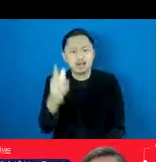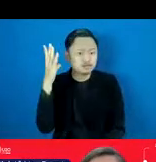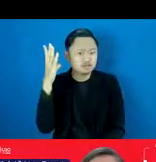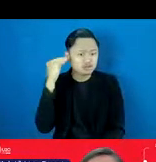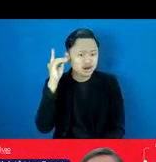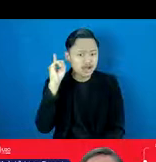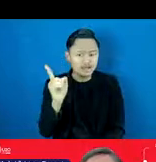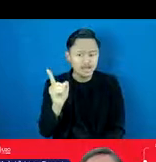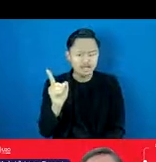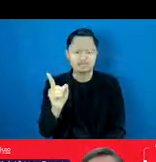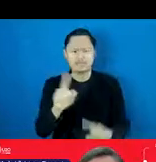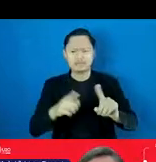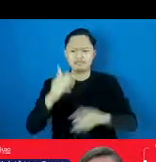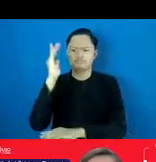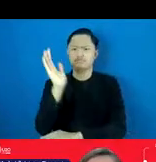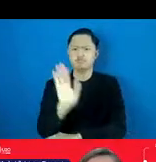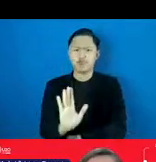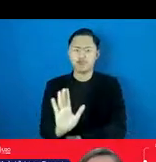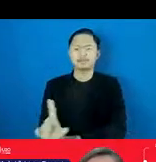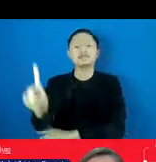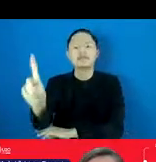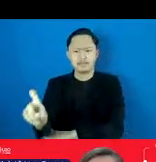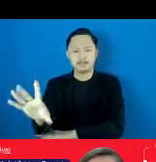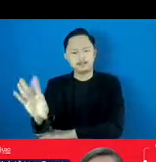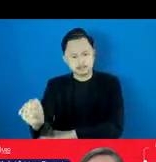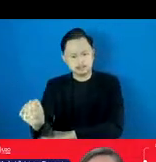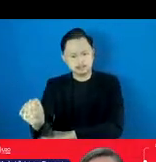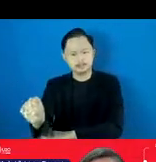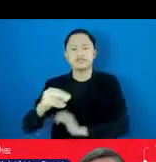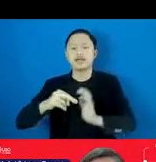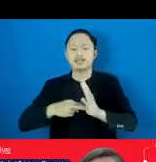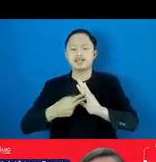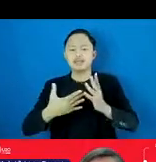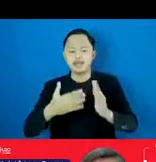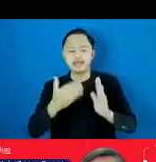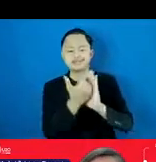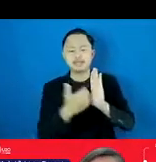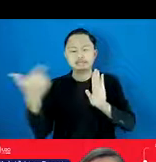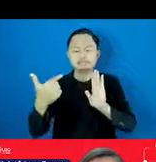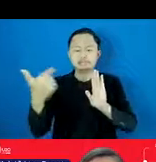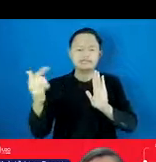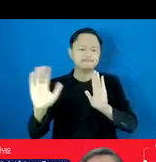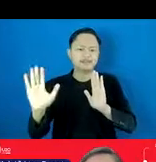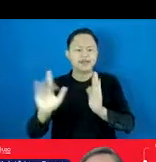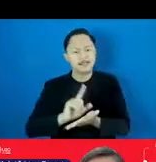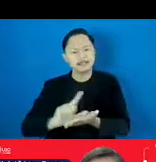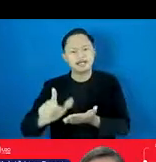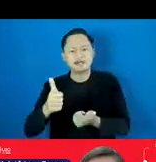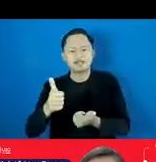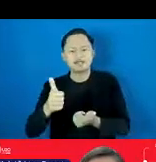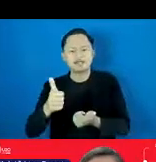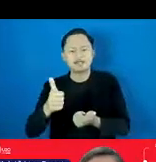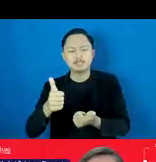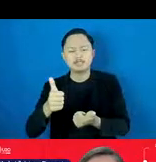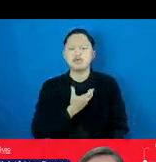speaking that may unintentionally causing disruption to the event. Of course, this is to ensure that the audio of